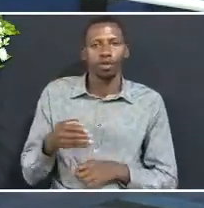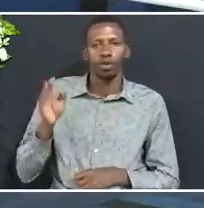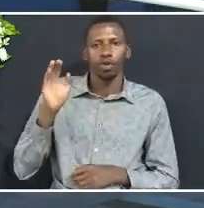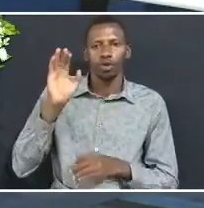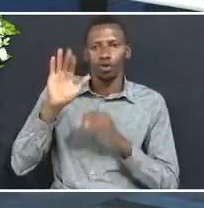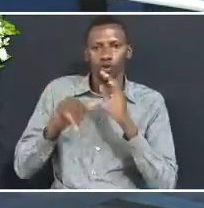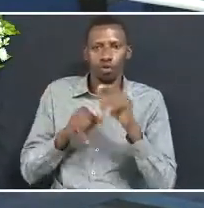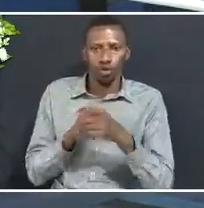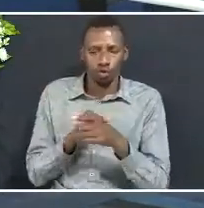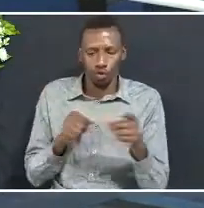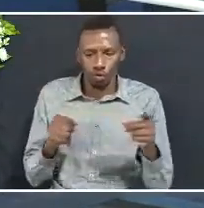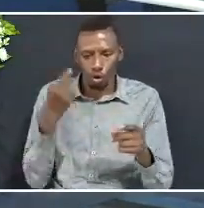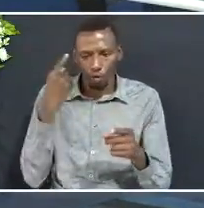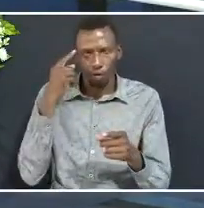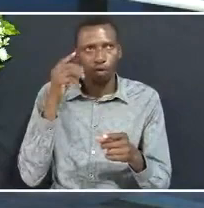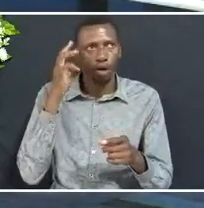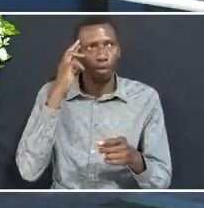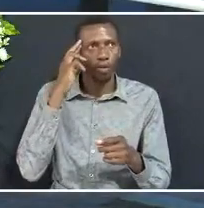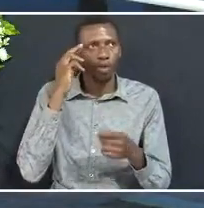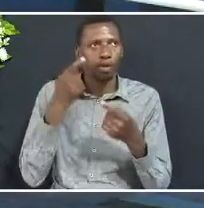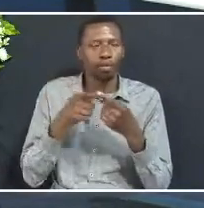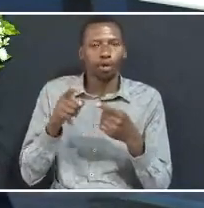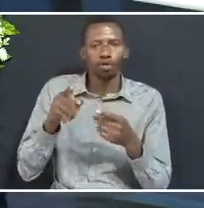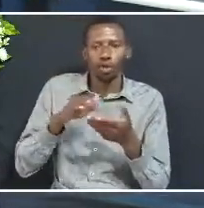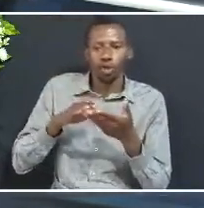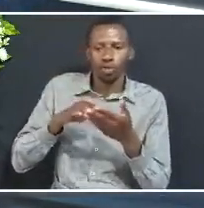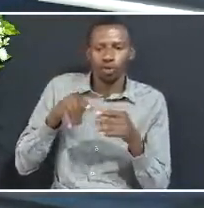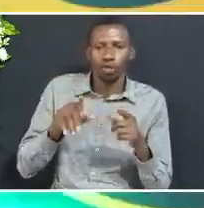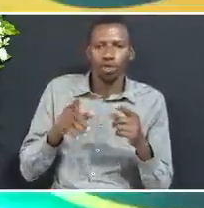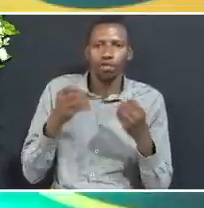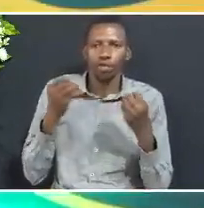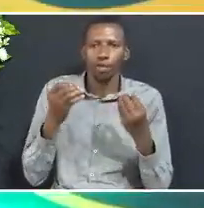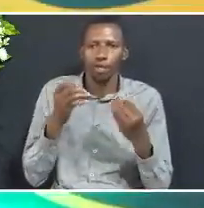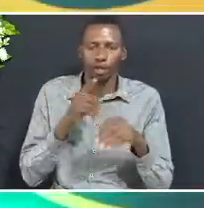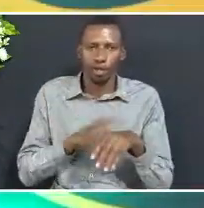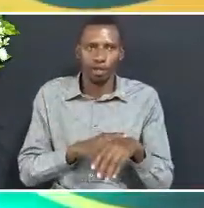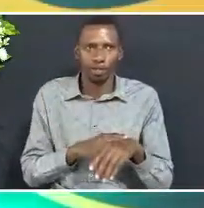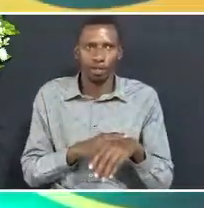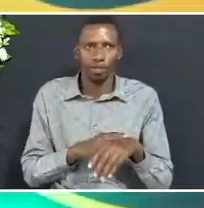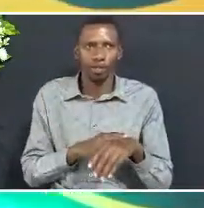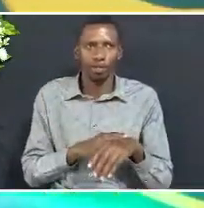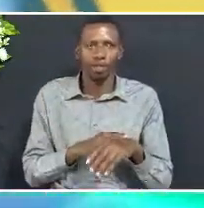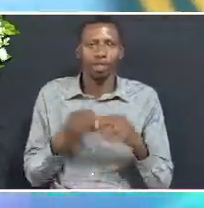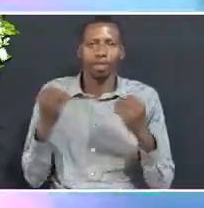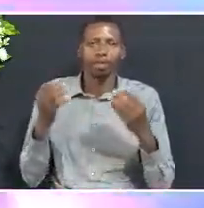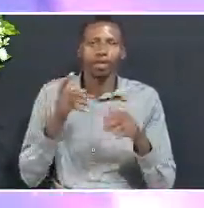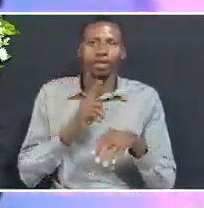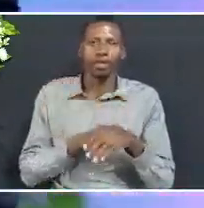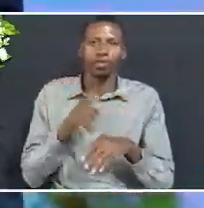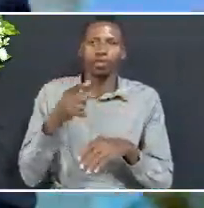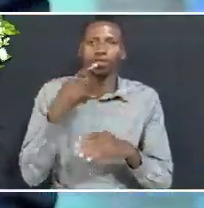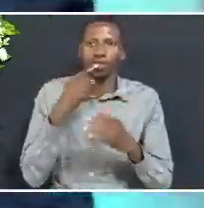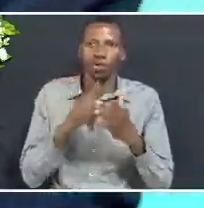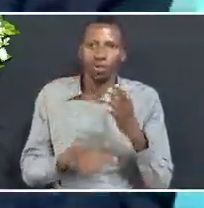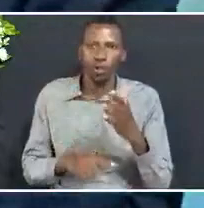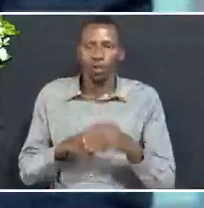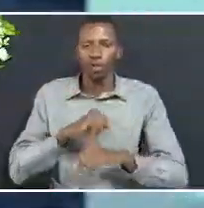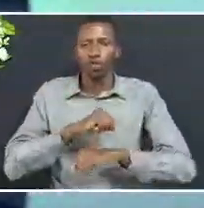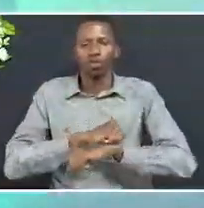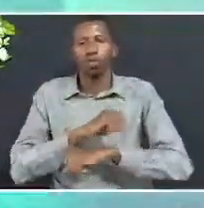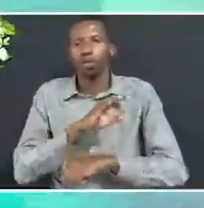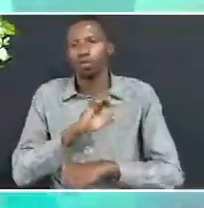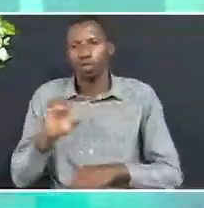called you in vain. But you excuse yourself several times. Many times you say school